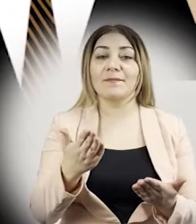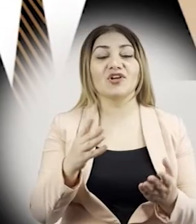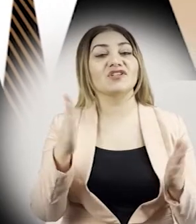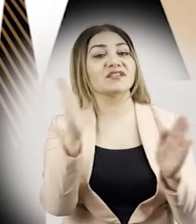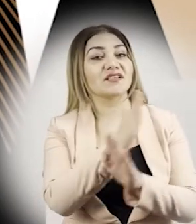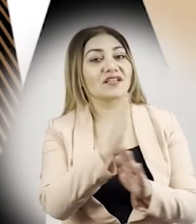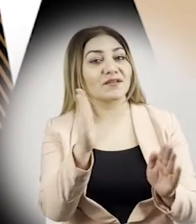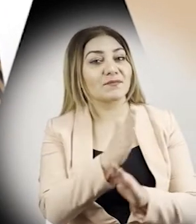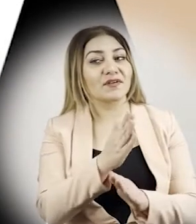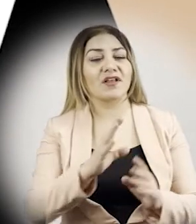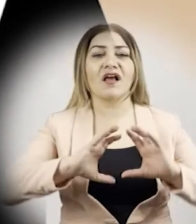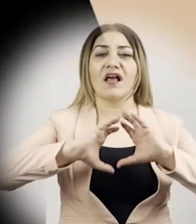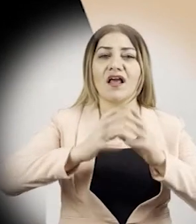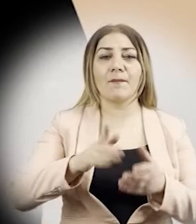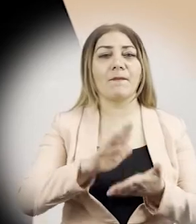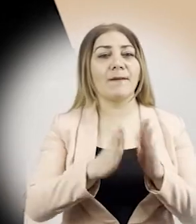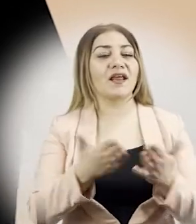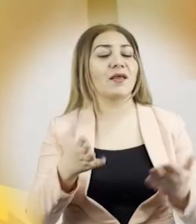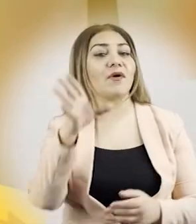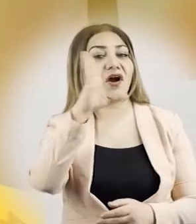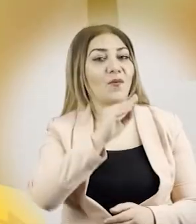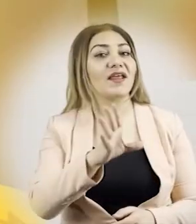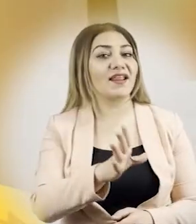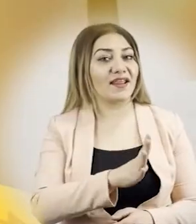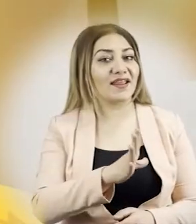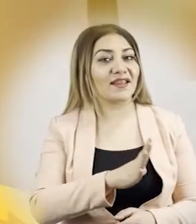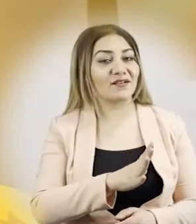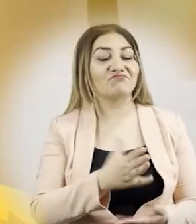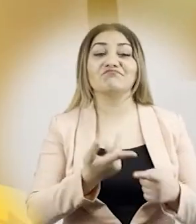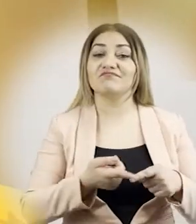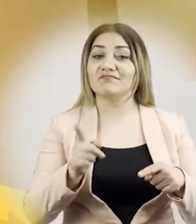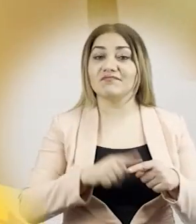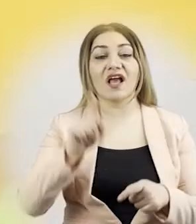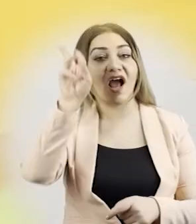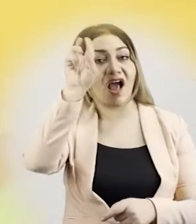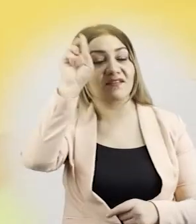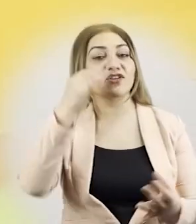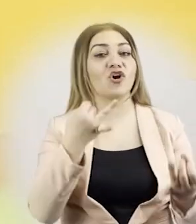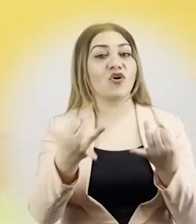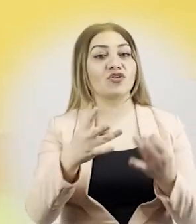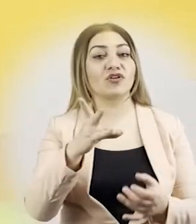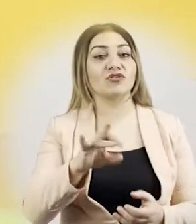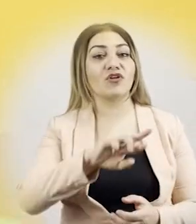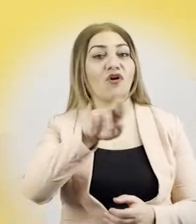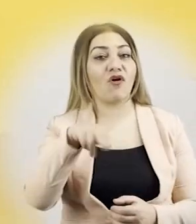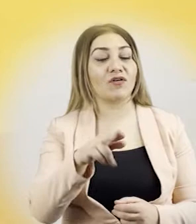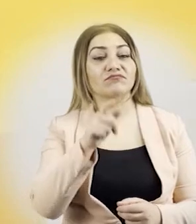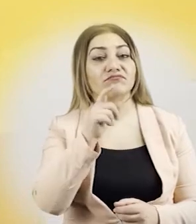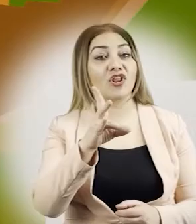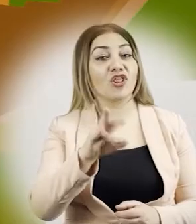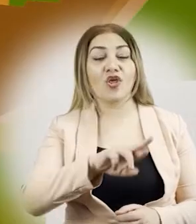in what climatic and geological conditions. And so God spoke to Noah. Noah, build an